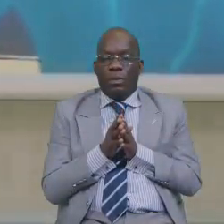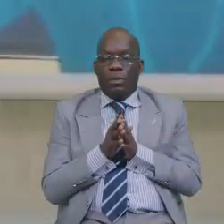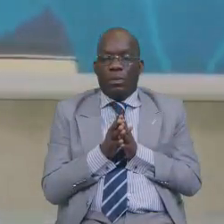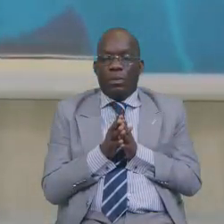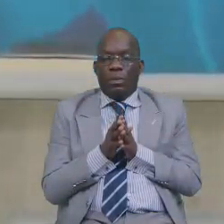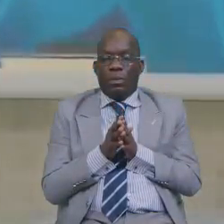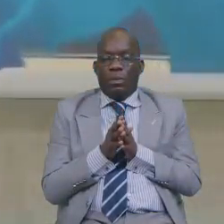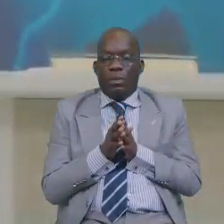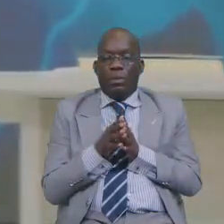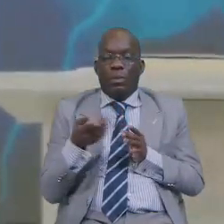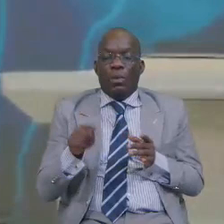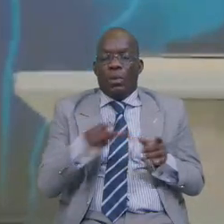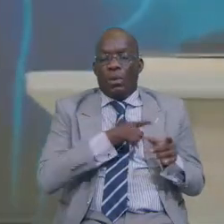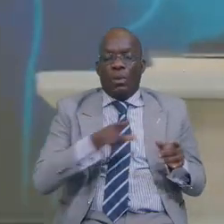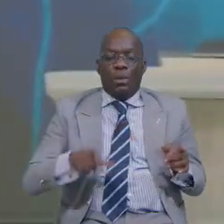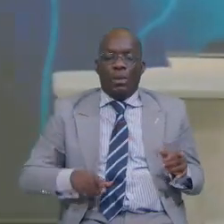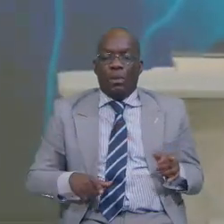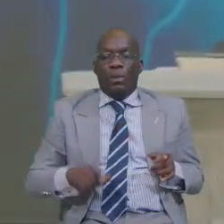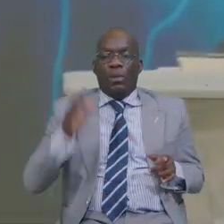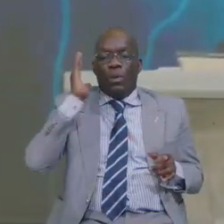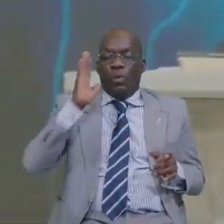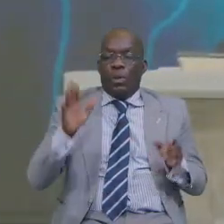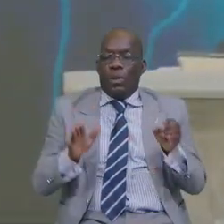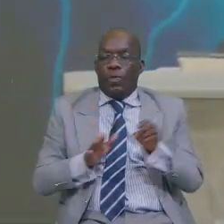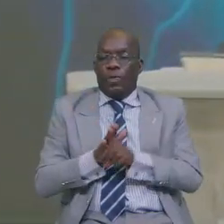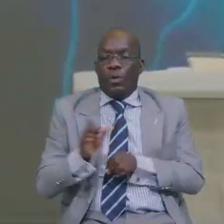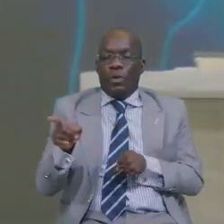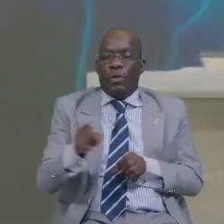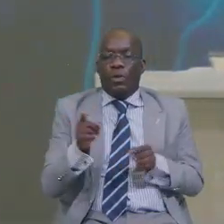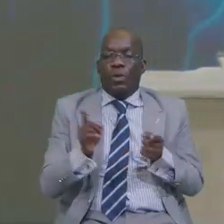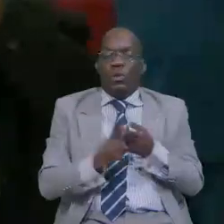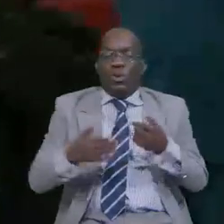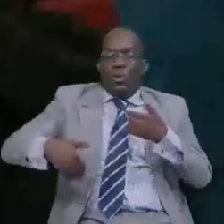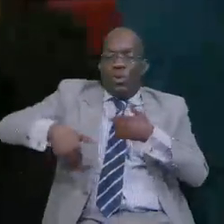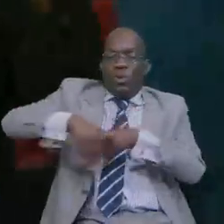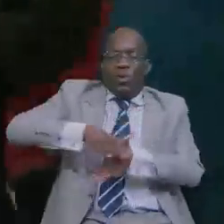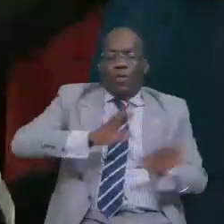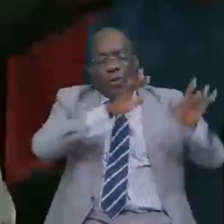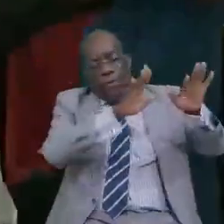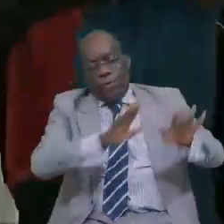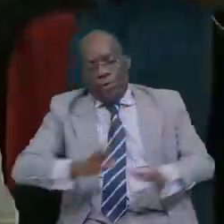The Lord will fill you to overflowing.